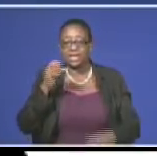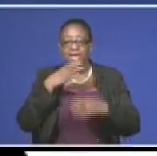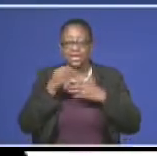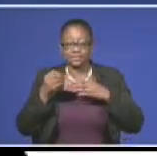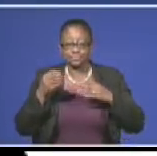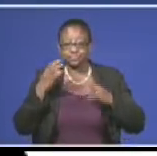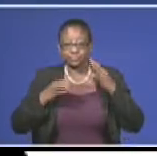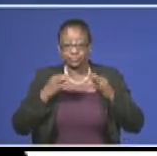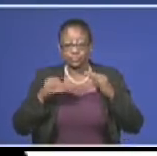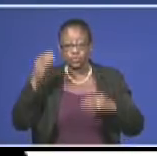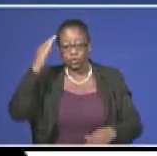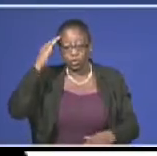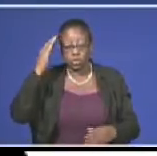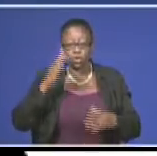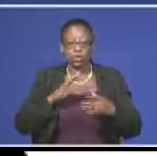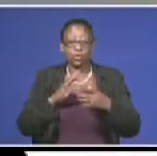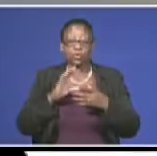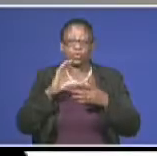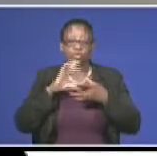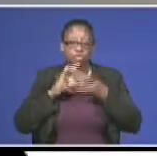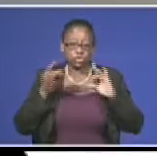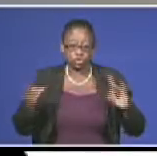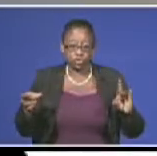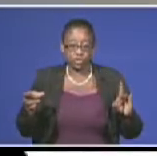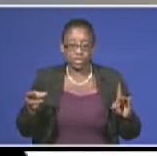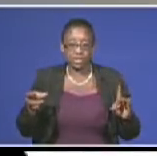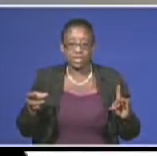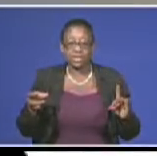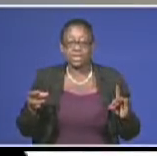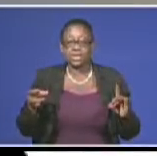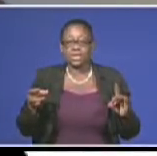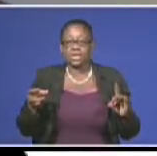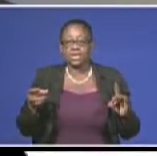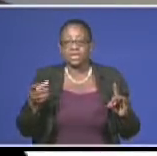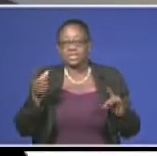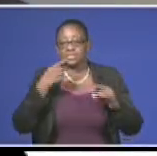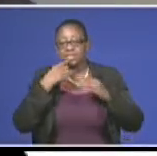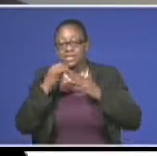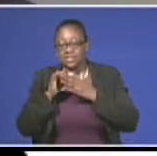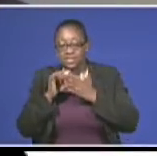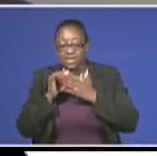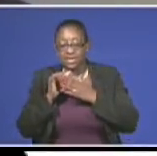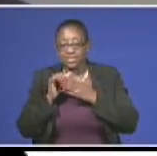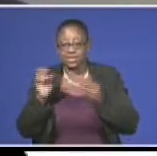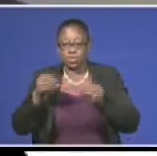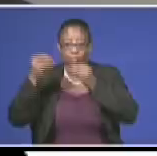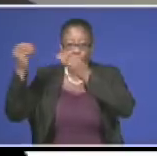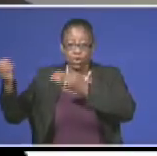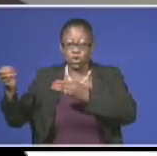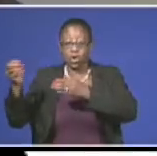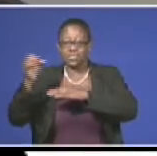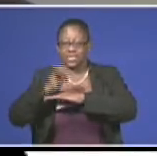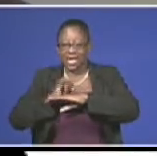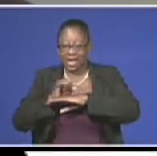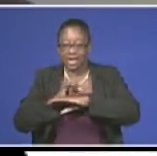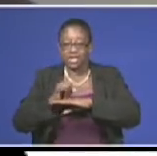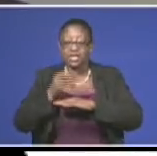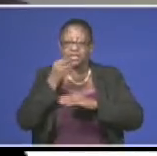If you know the story of the swimming pigs in Exuma, the original swimming pigs, they were put on the island to feed